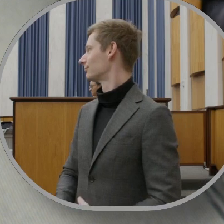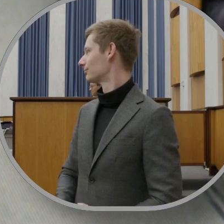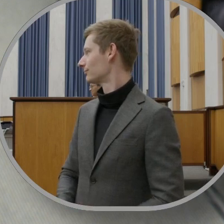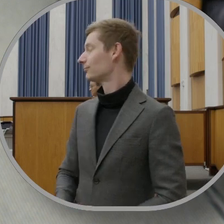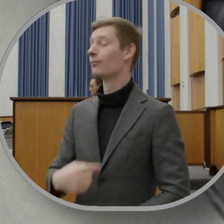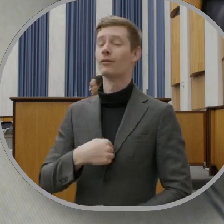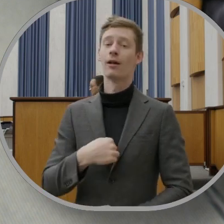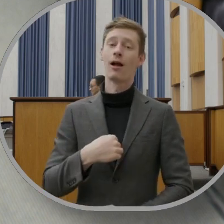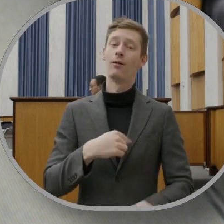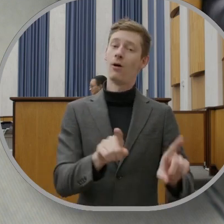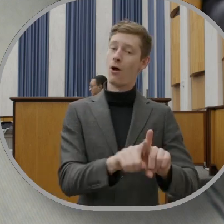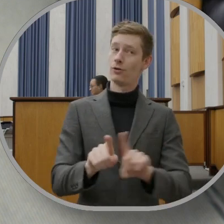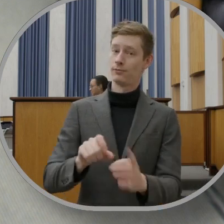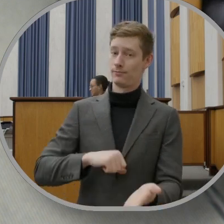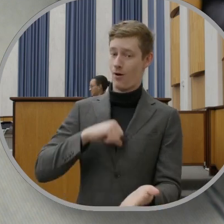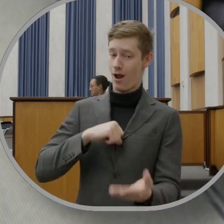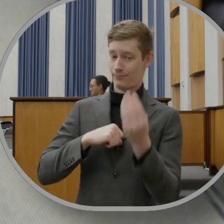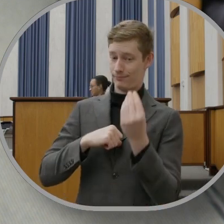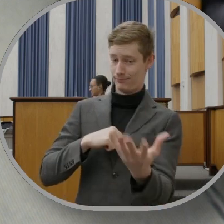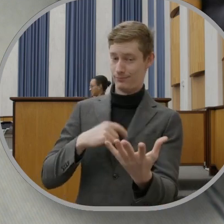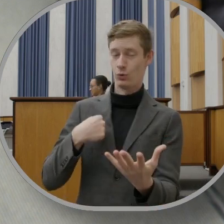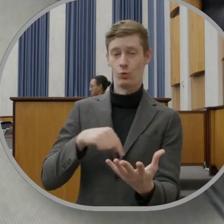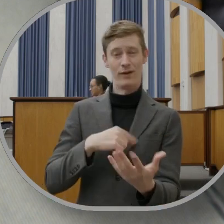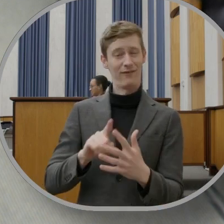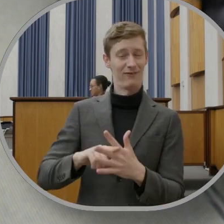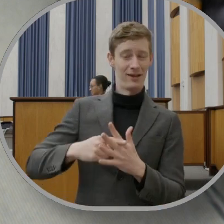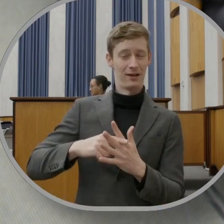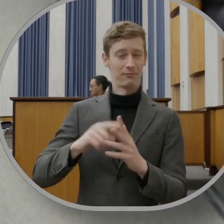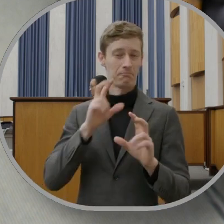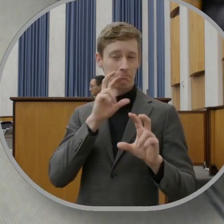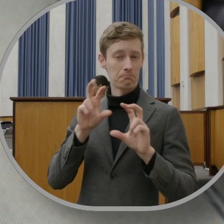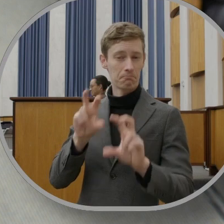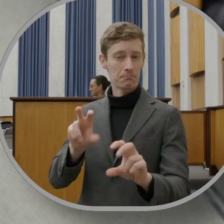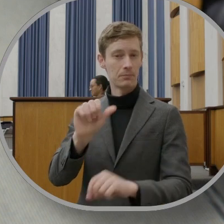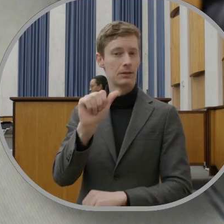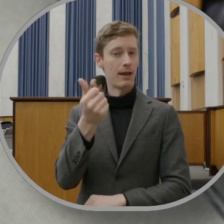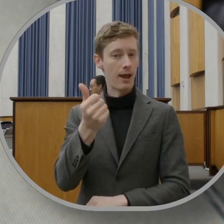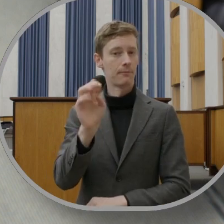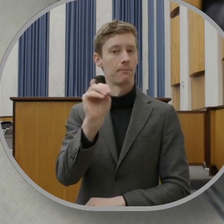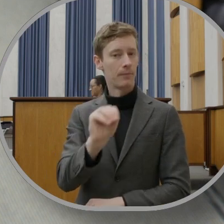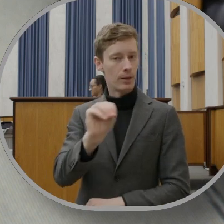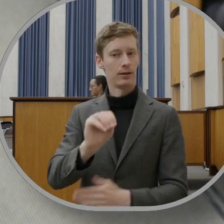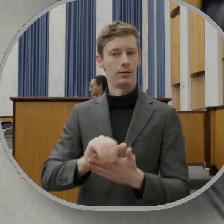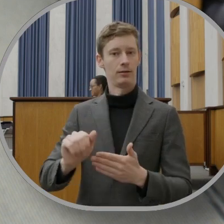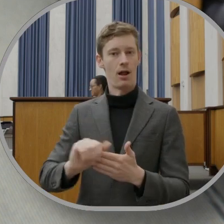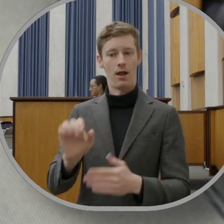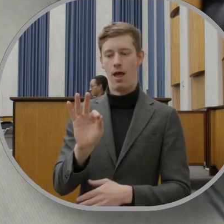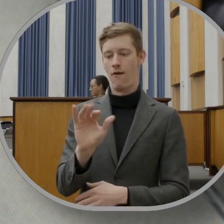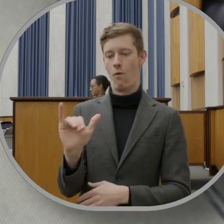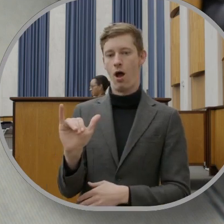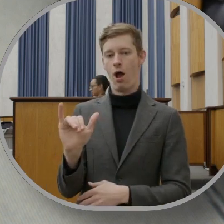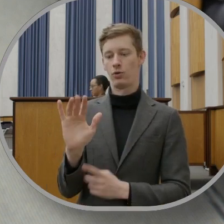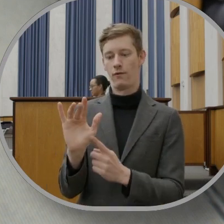I'm also proud to announce that we are making an initial investment of $10 million in